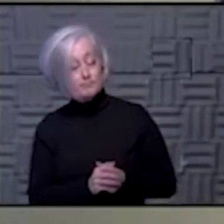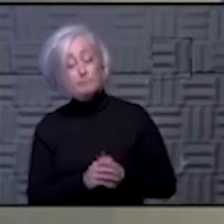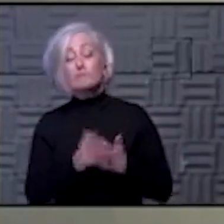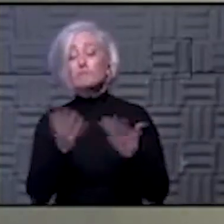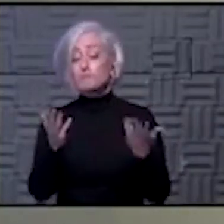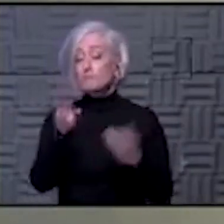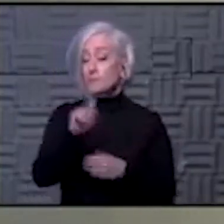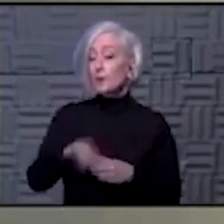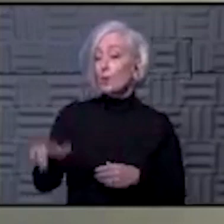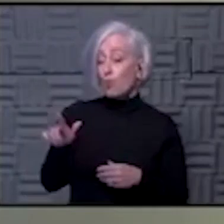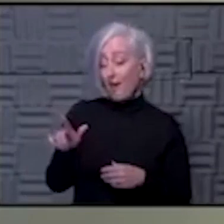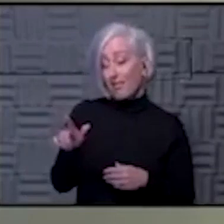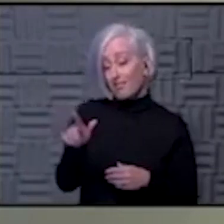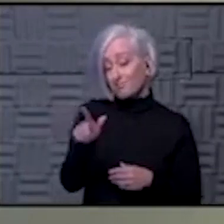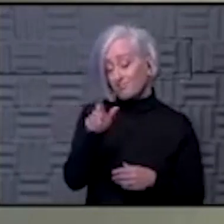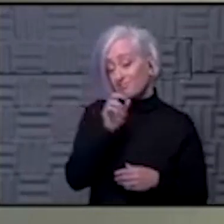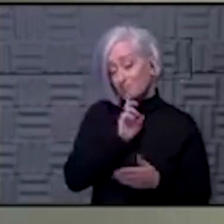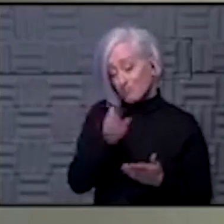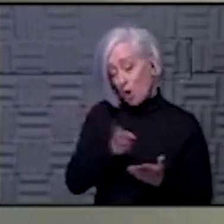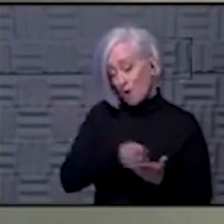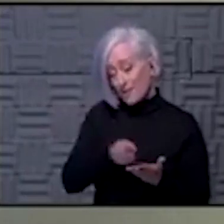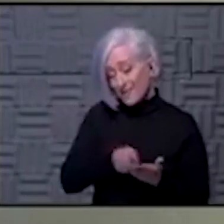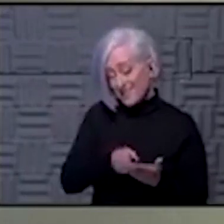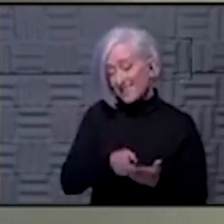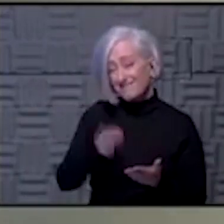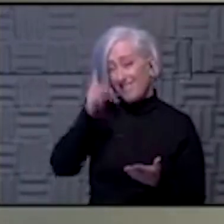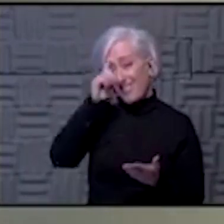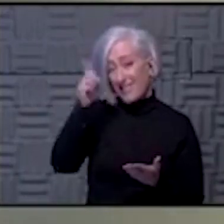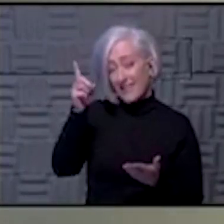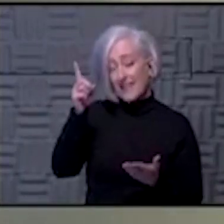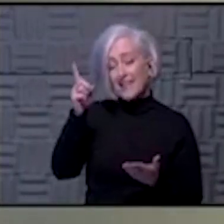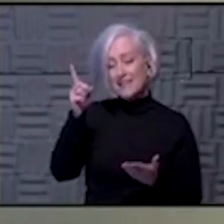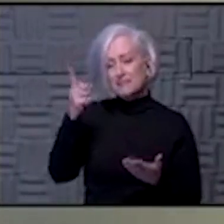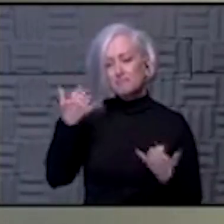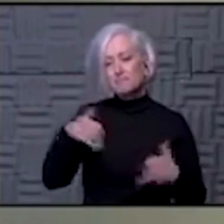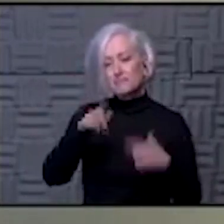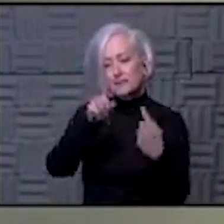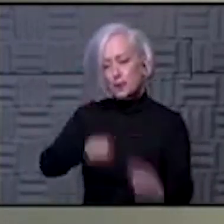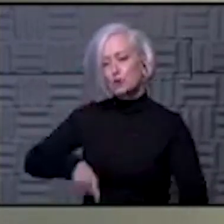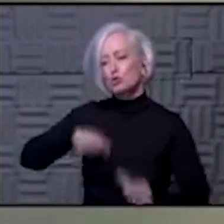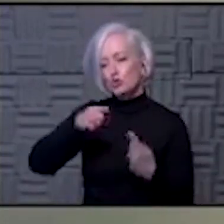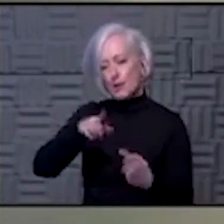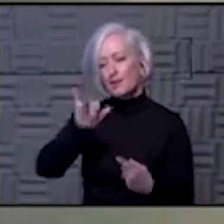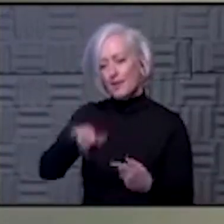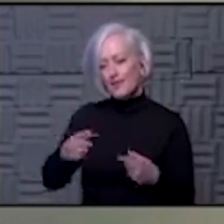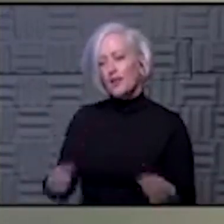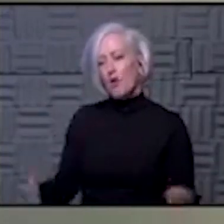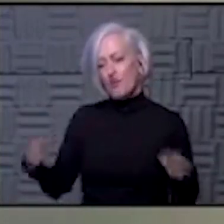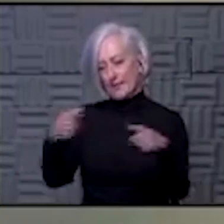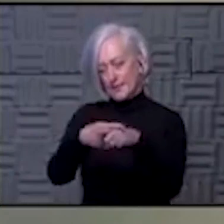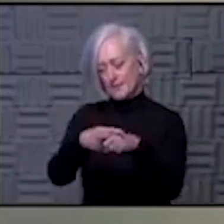Well, frankly, I'd have to say they're probably, in many ways, still struggling with that same conflict of